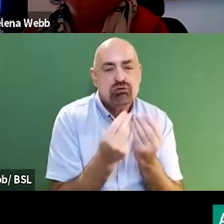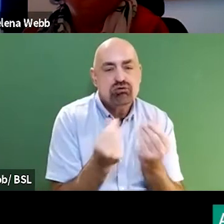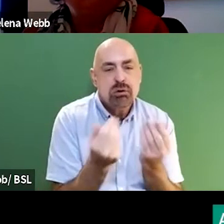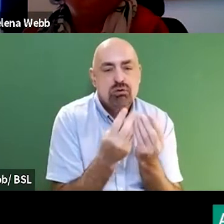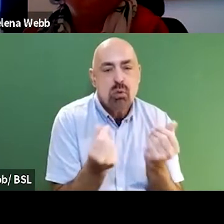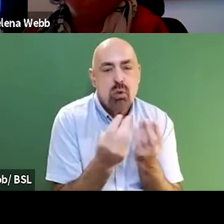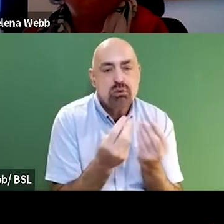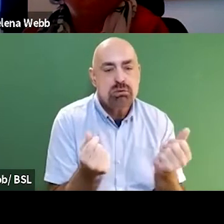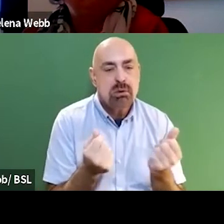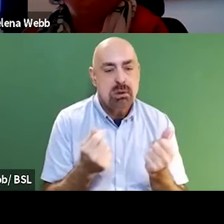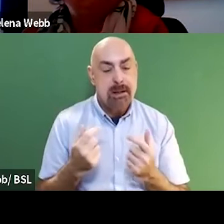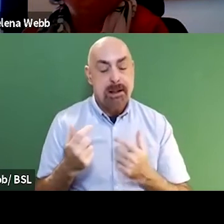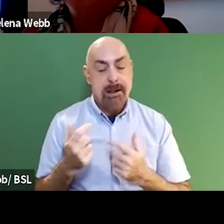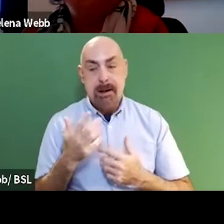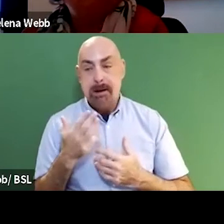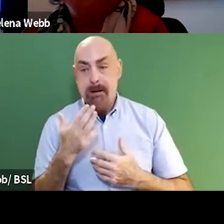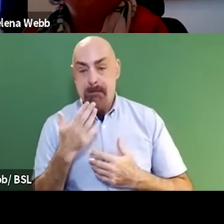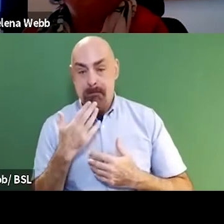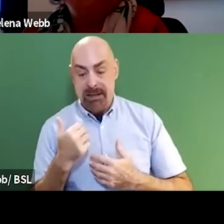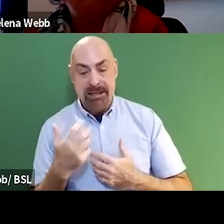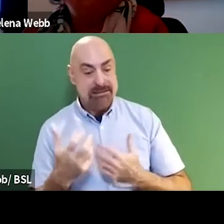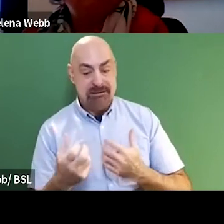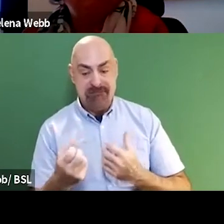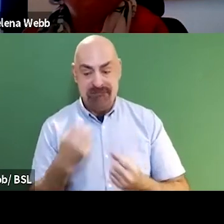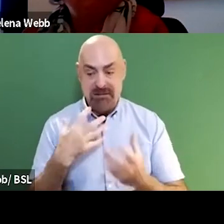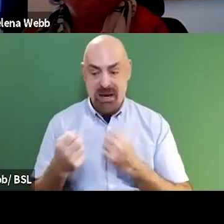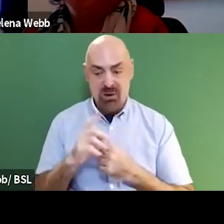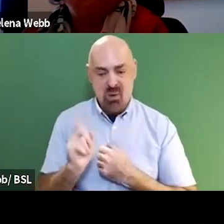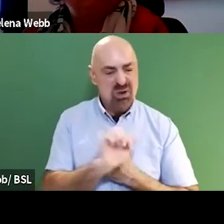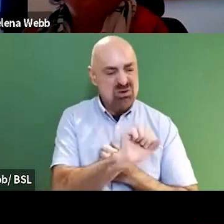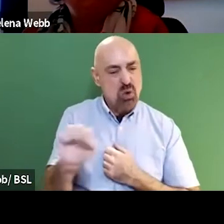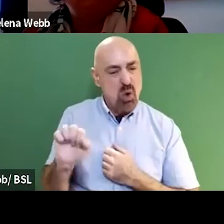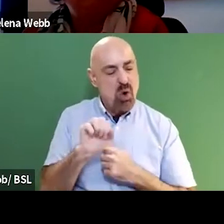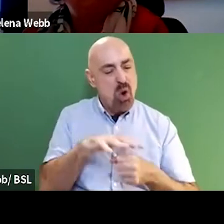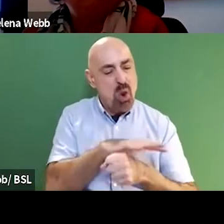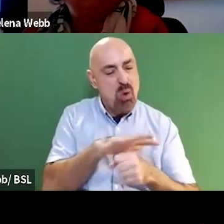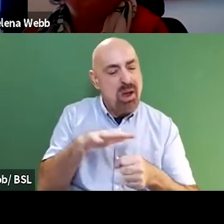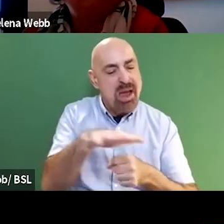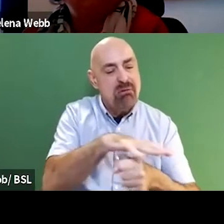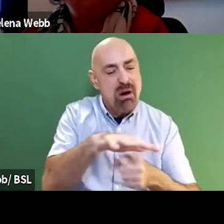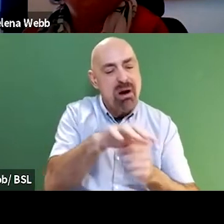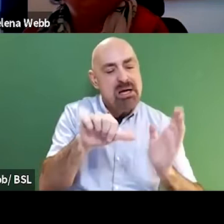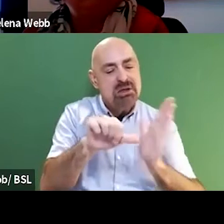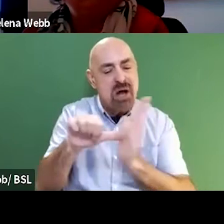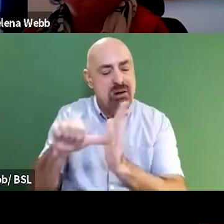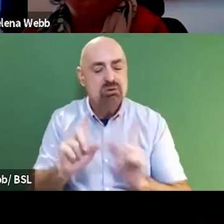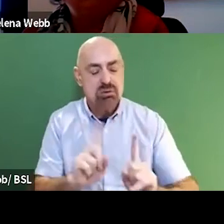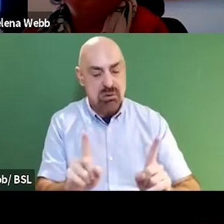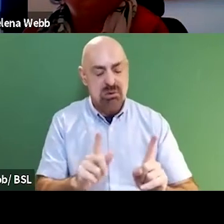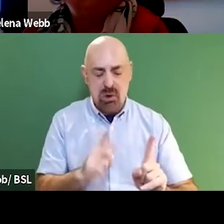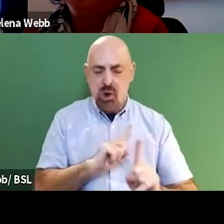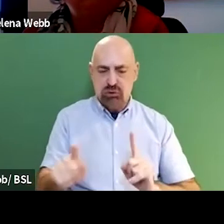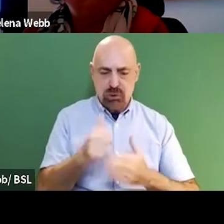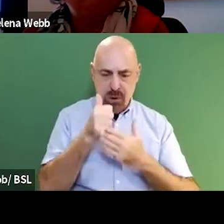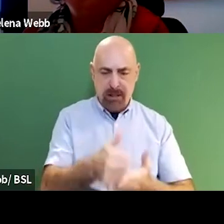back to us, don't be shy about the challenges that you're facing in different locations, and we will, work together to be as pragmatic as possible